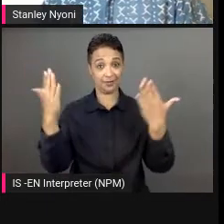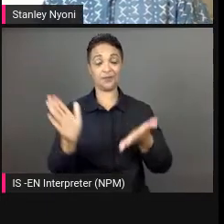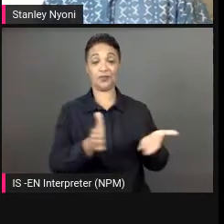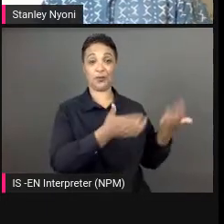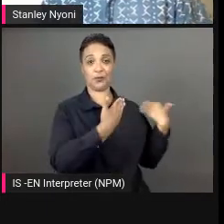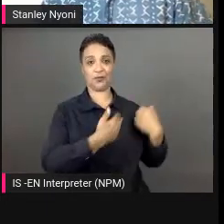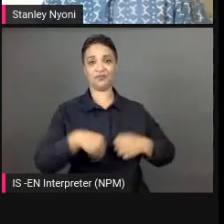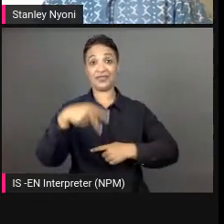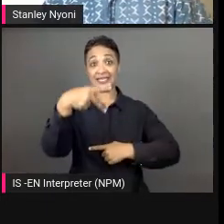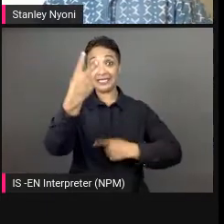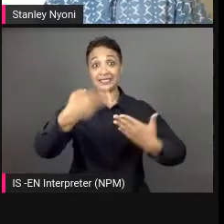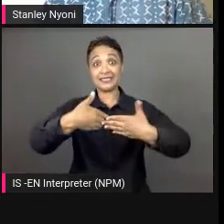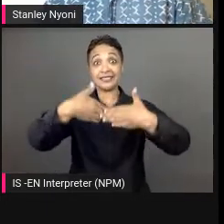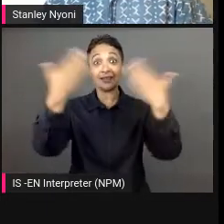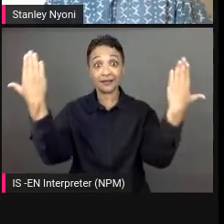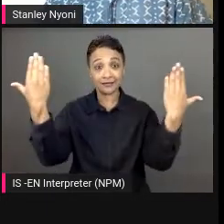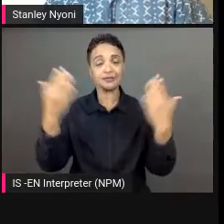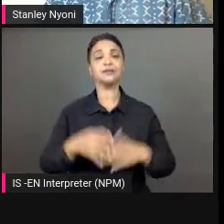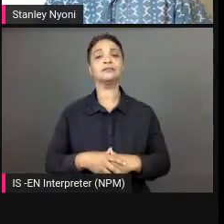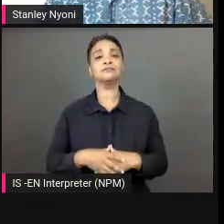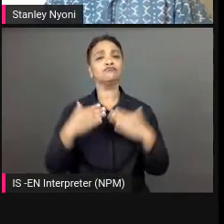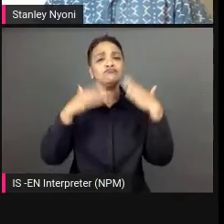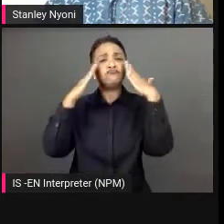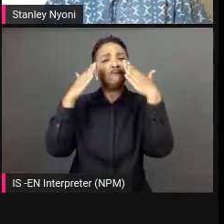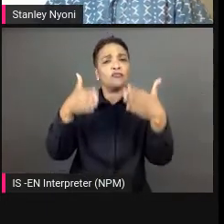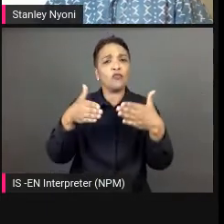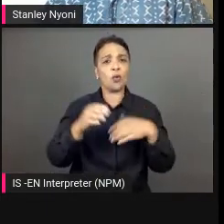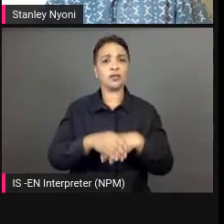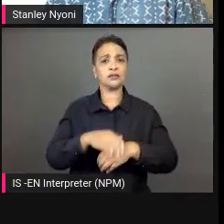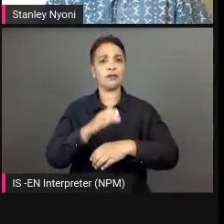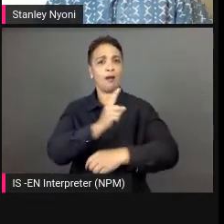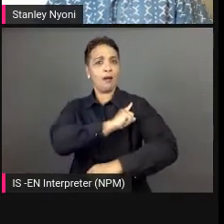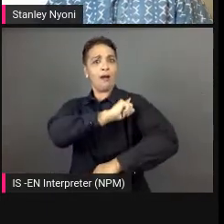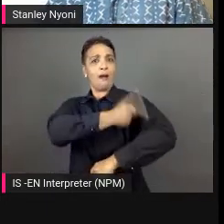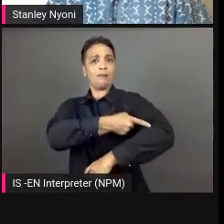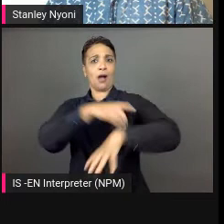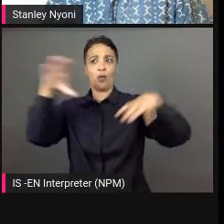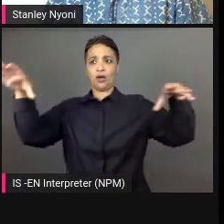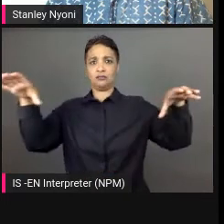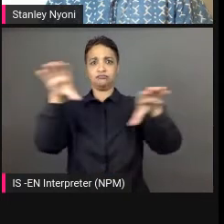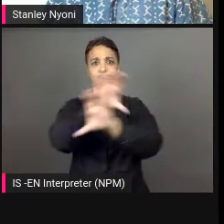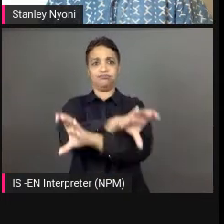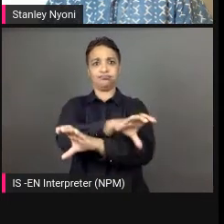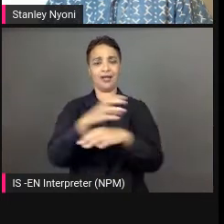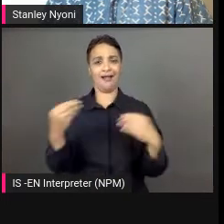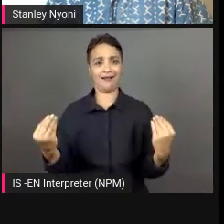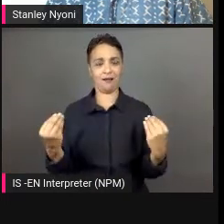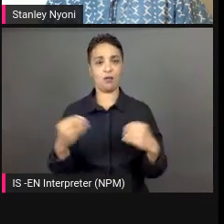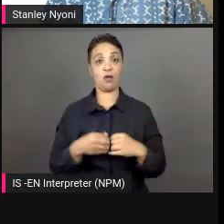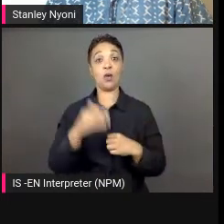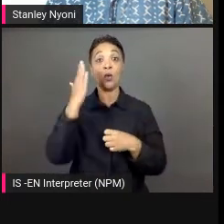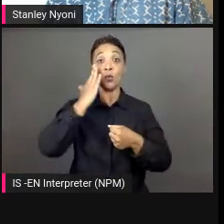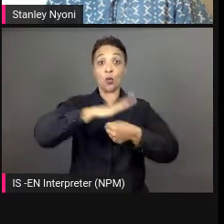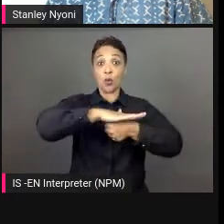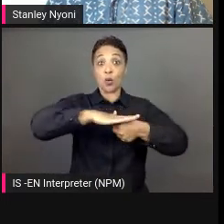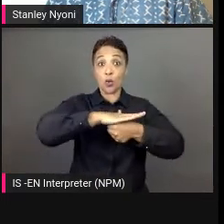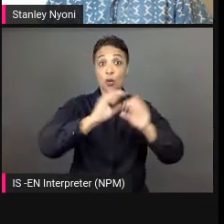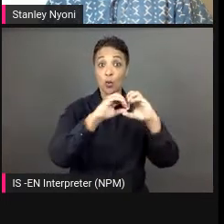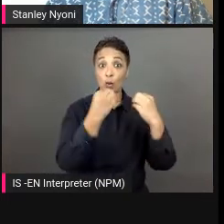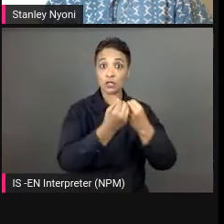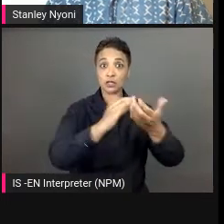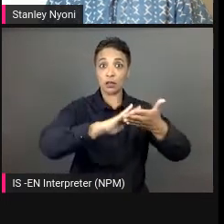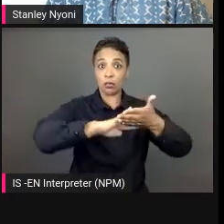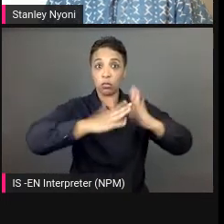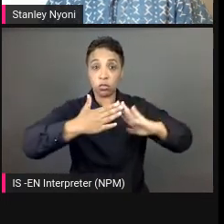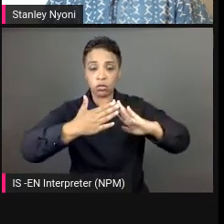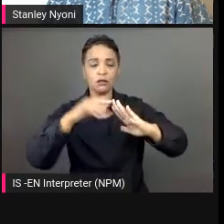be looking at how to shift the power. We know that local aid organizations play a crucial role in the crisis